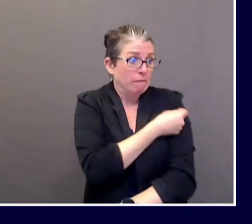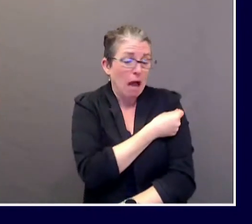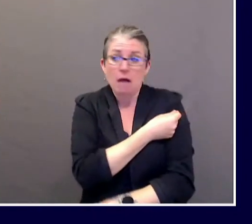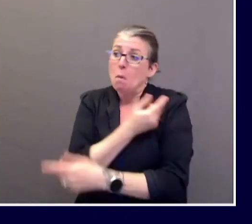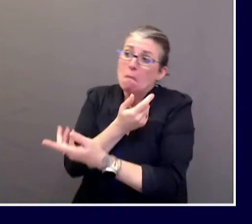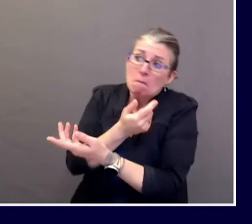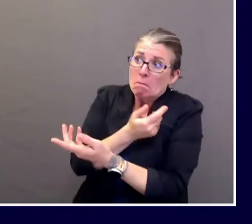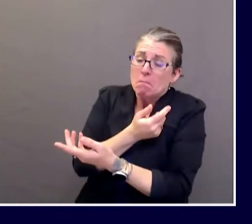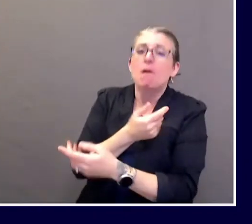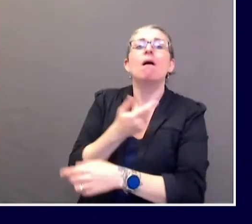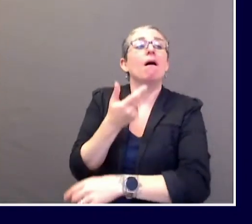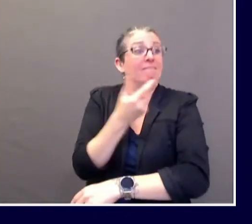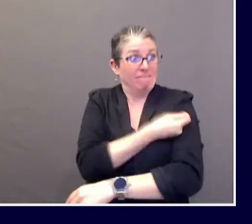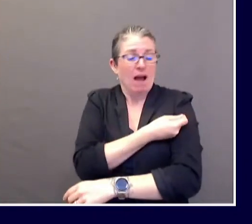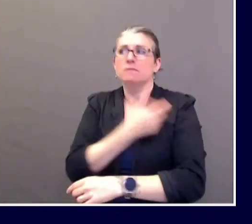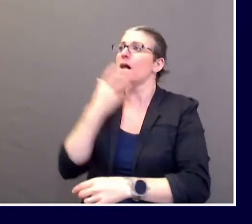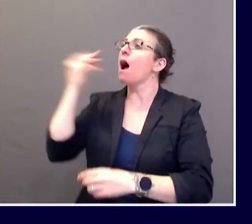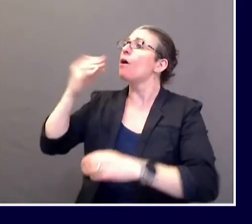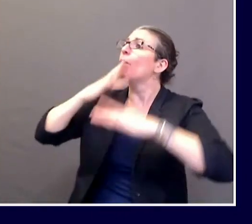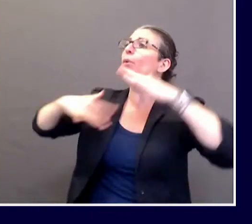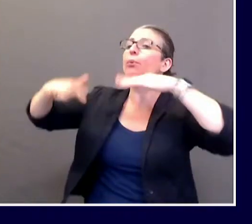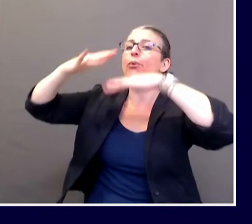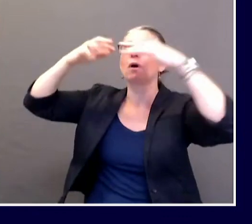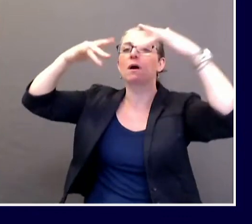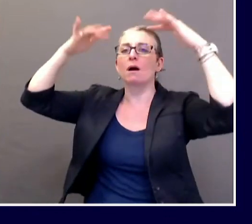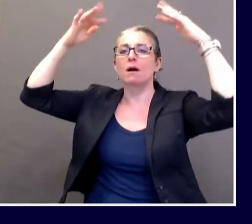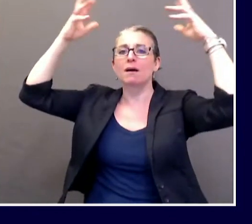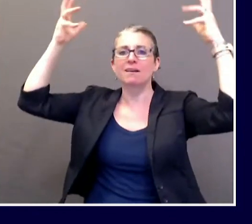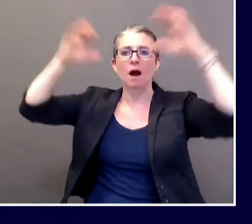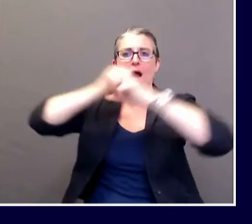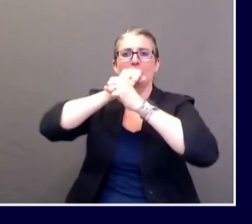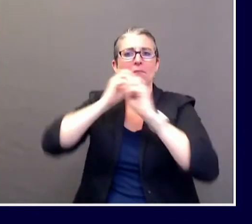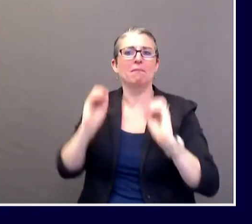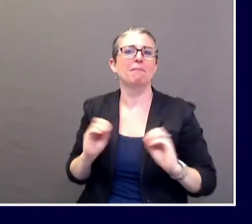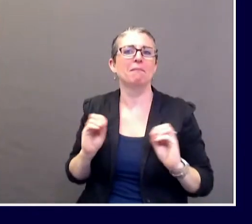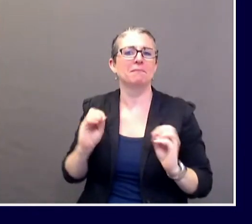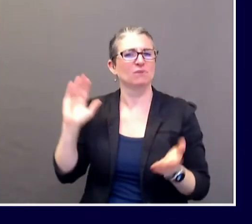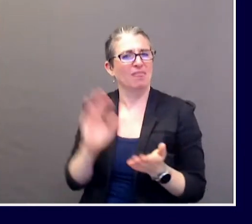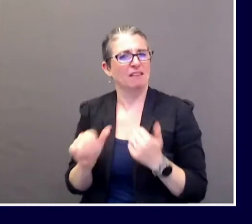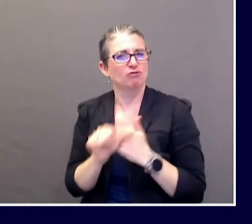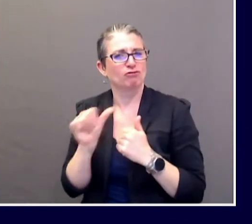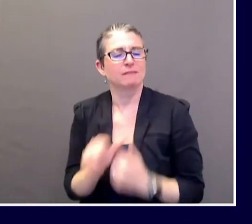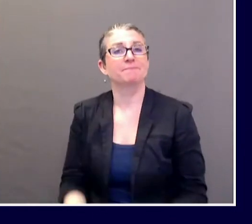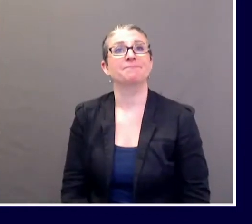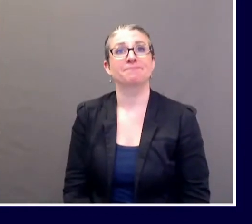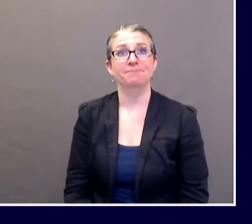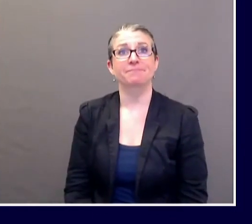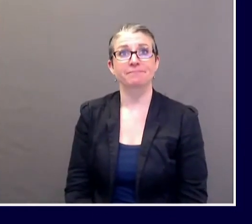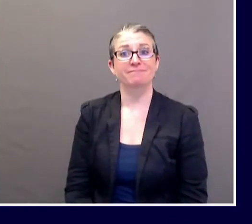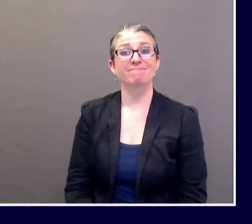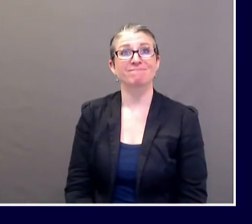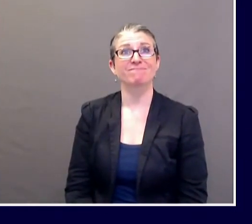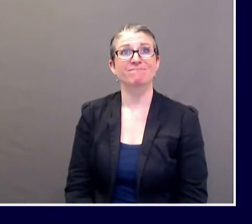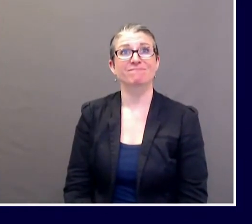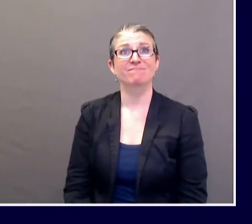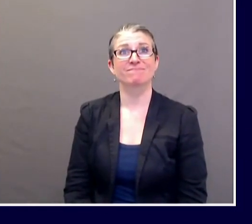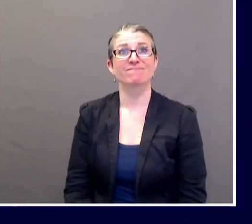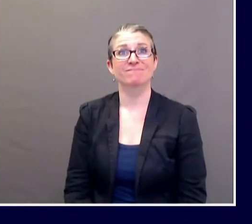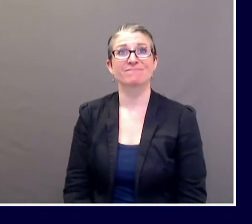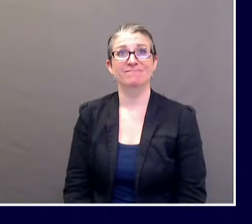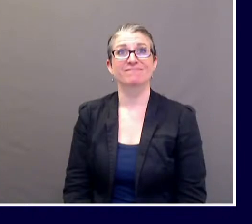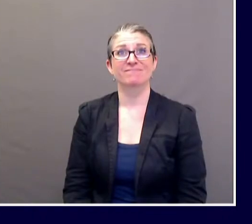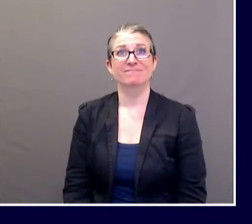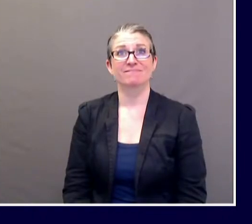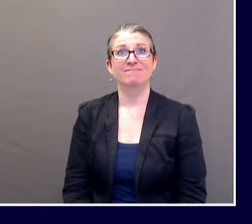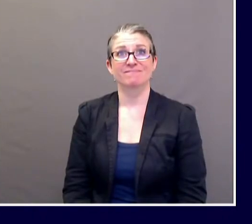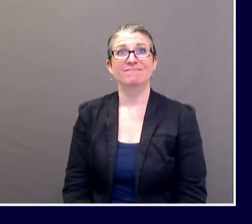with more people vaccinated and thus fewer people susceptible, you've got an opportunity to encourage folks to be outdoors, to